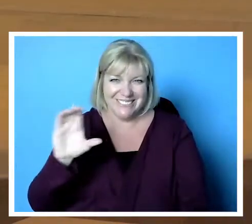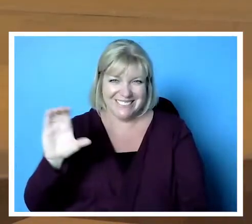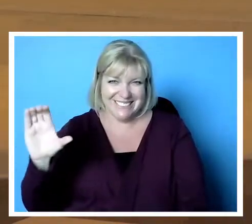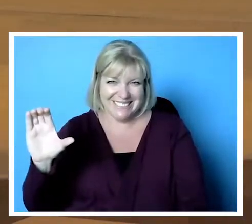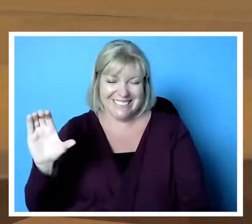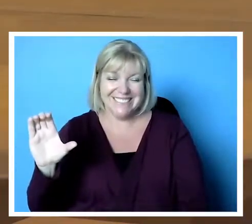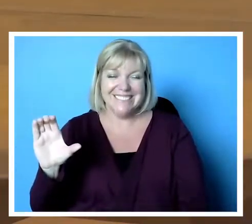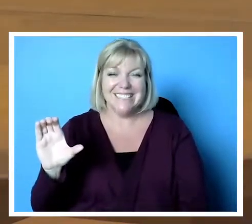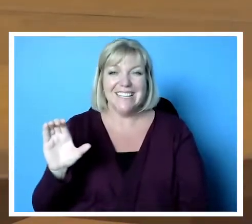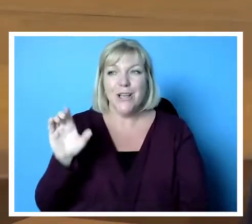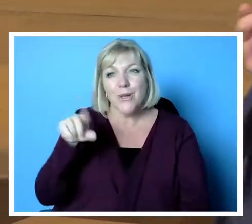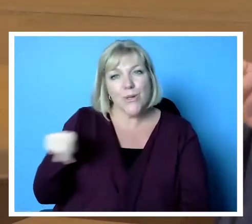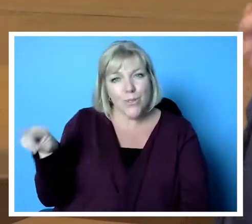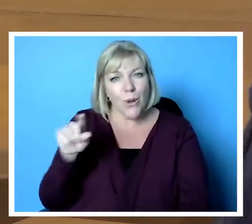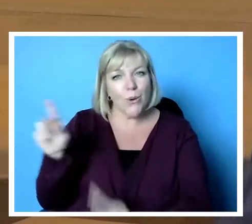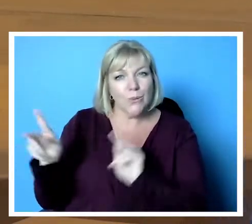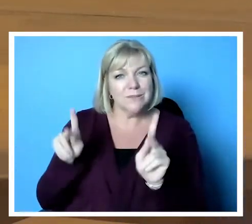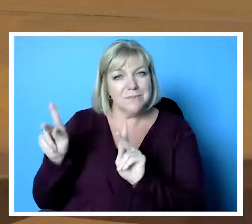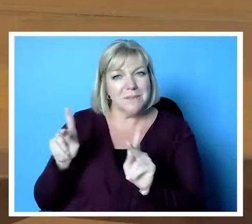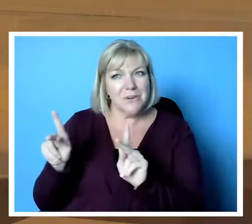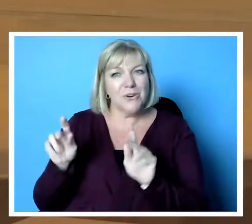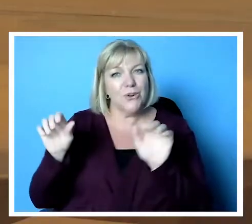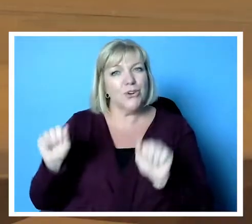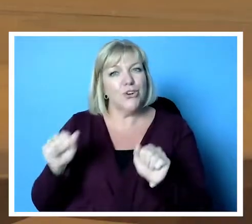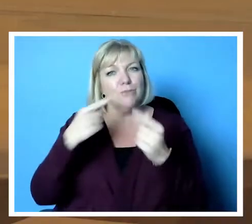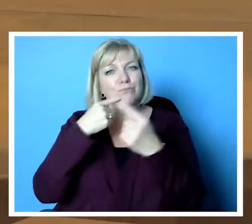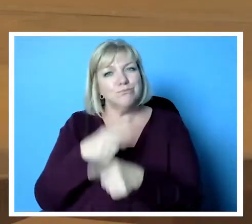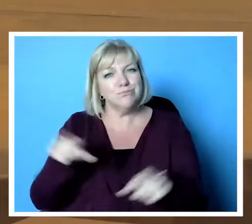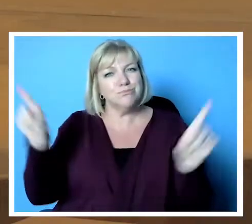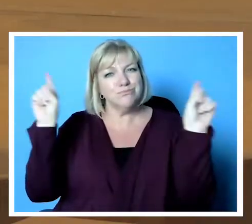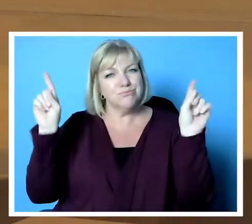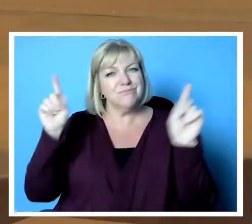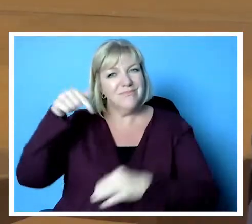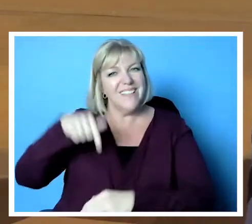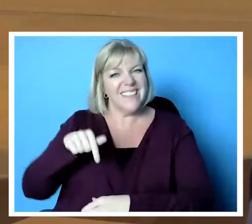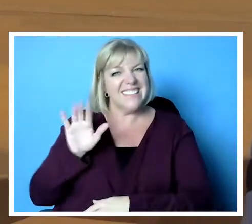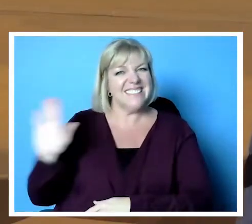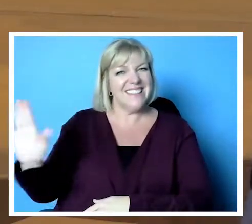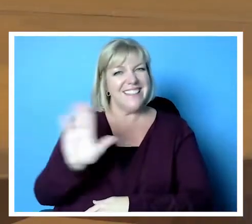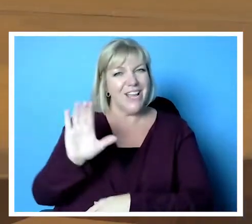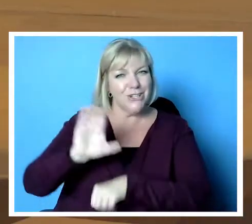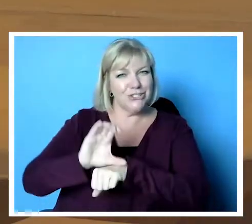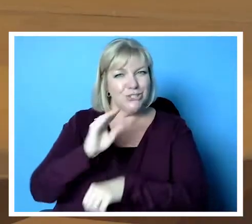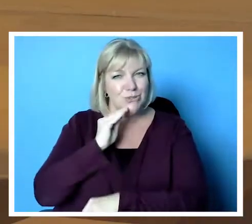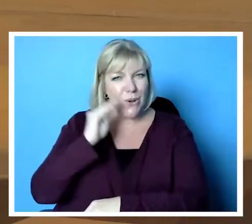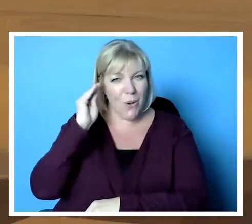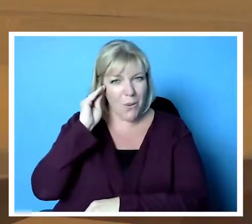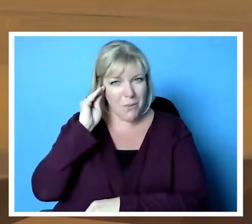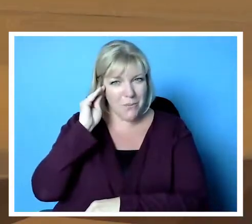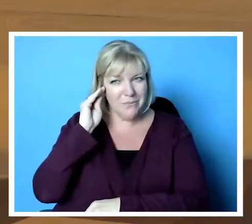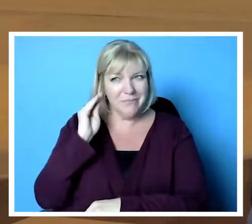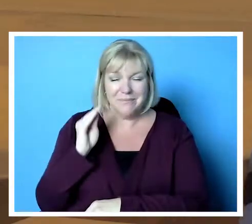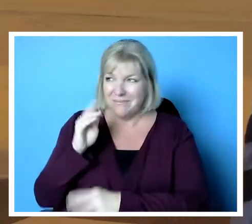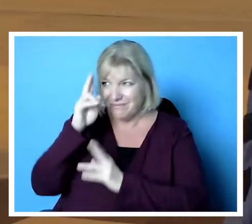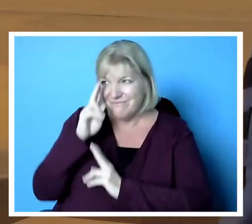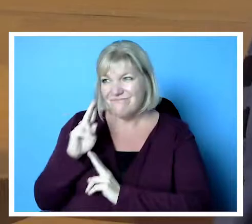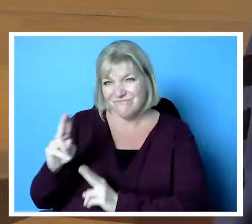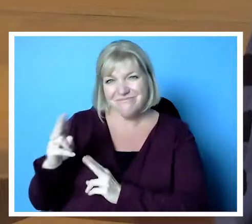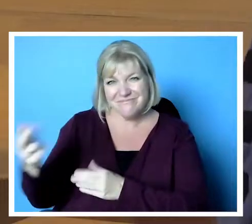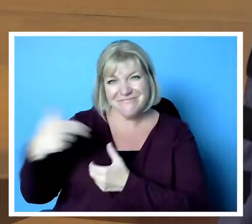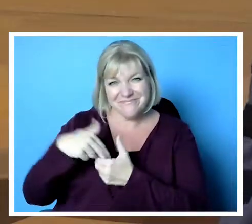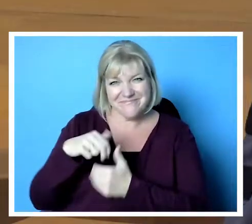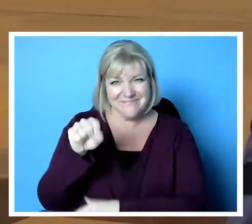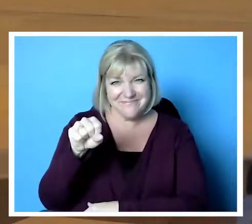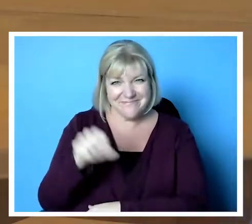way for these people to declare that this was their church home, and we are so honored to have them with us.